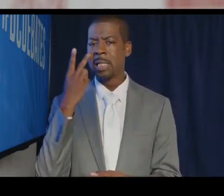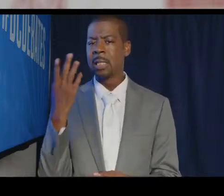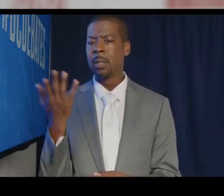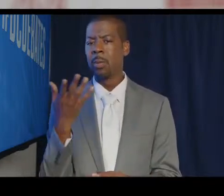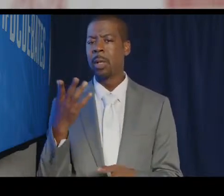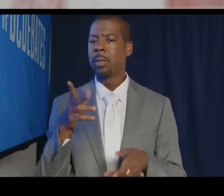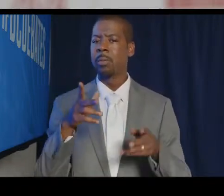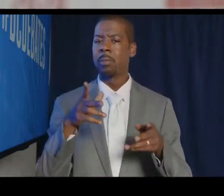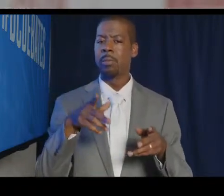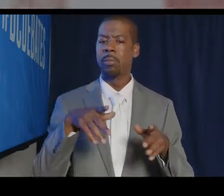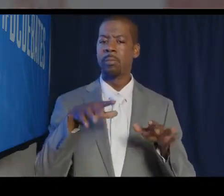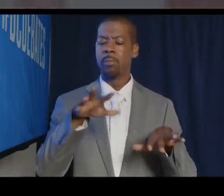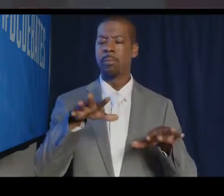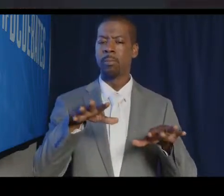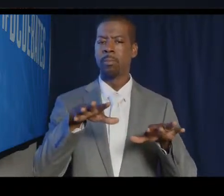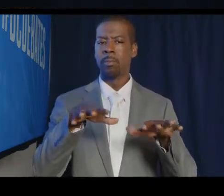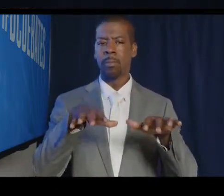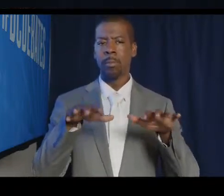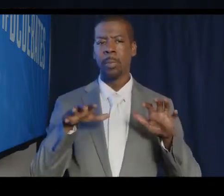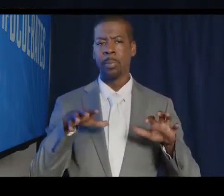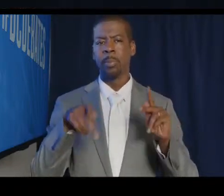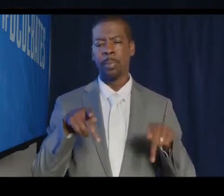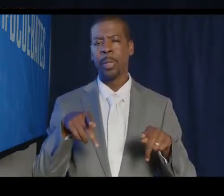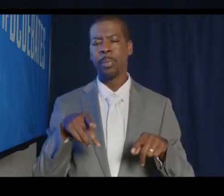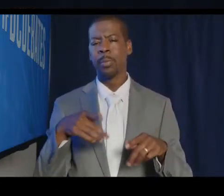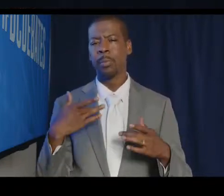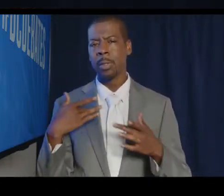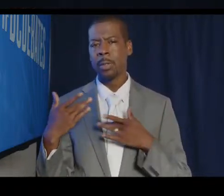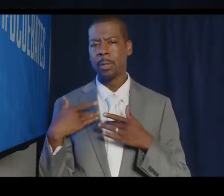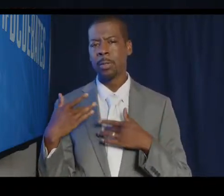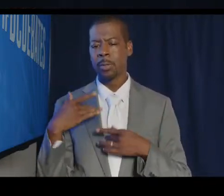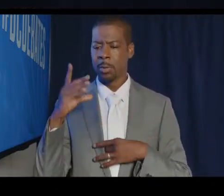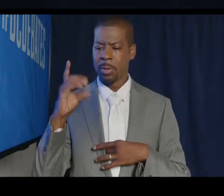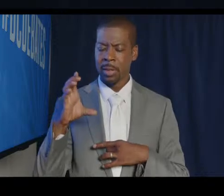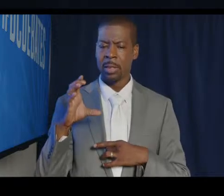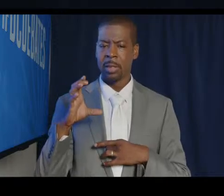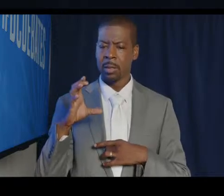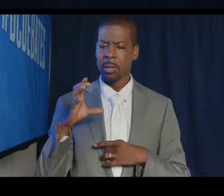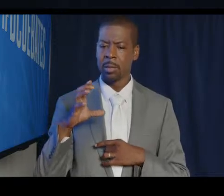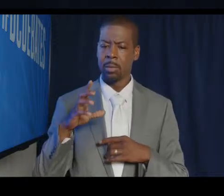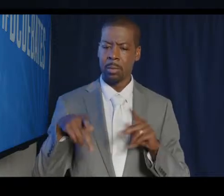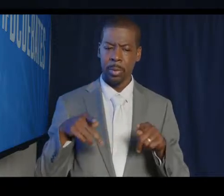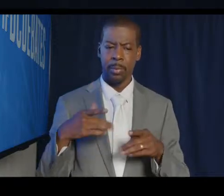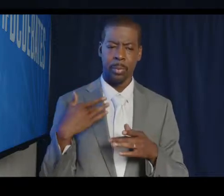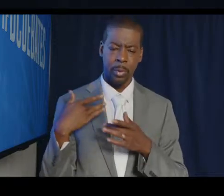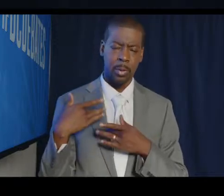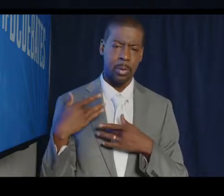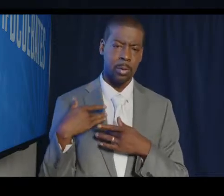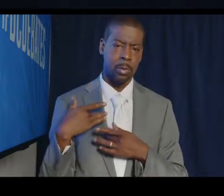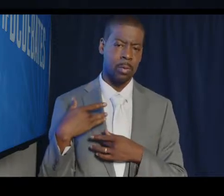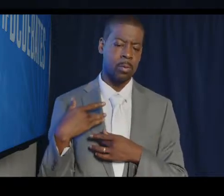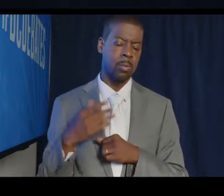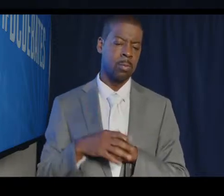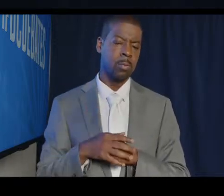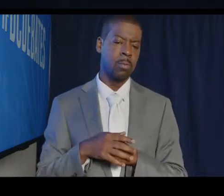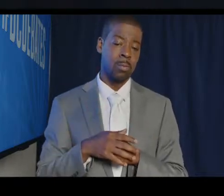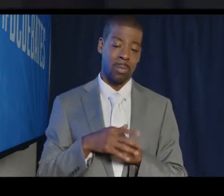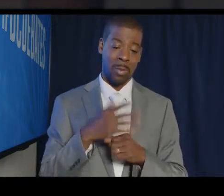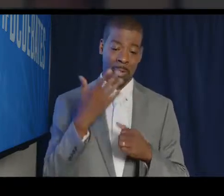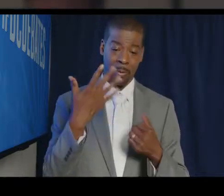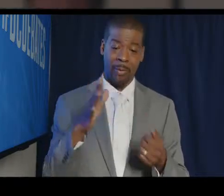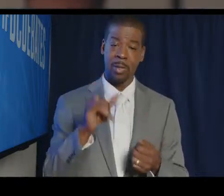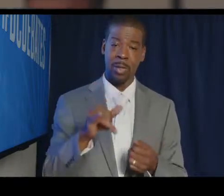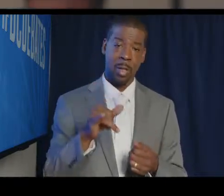concerned about so you can respond to the concerns that the people have. They will trust you when you act on their behalf. Thank you. Thank you.